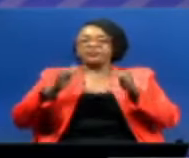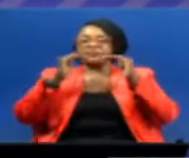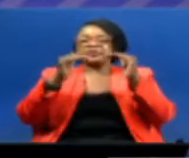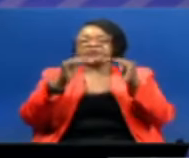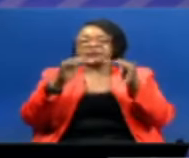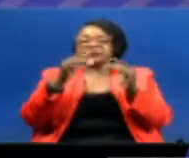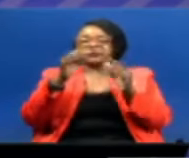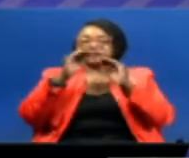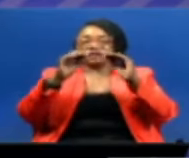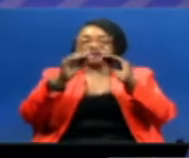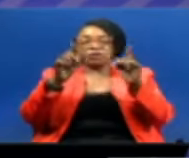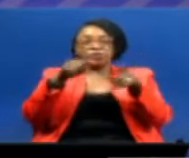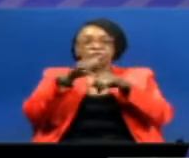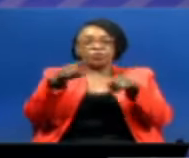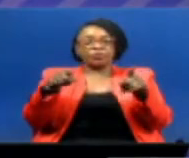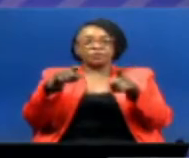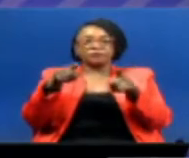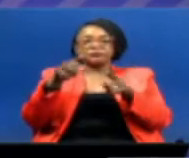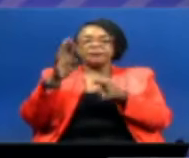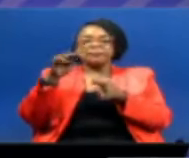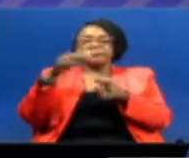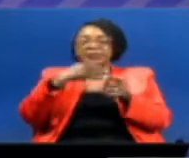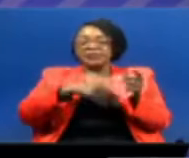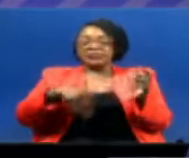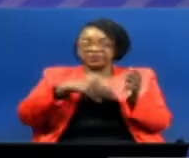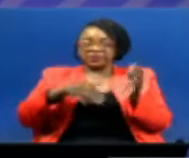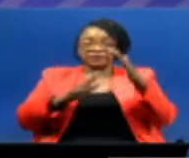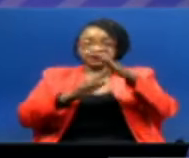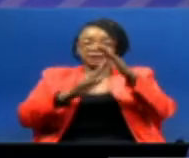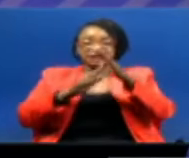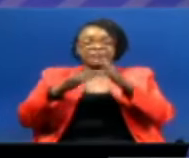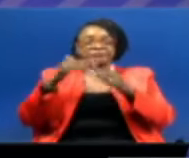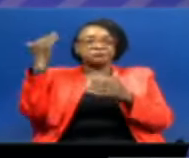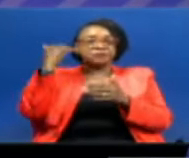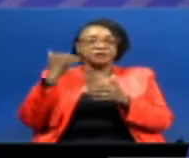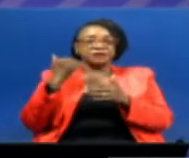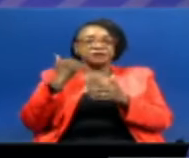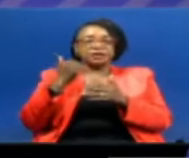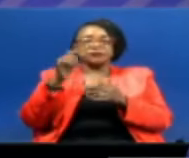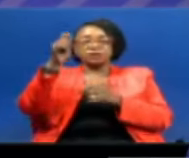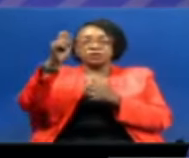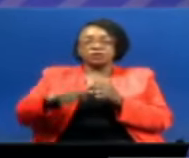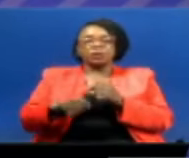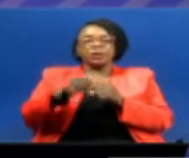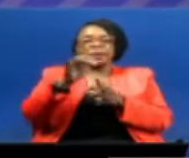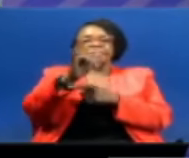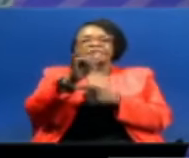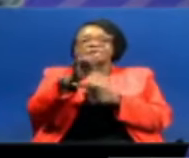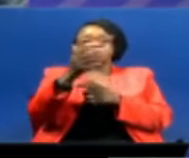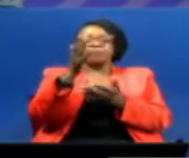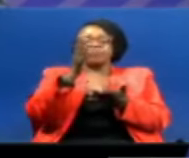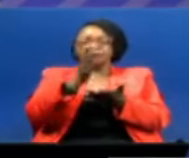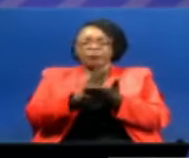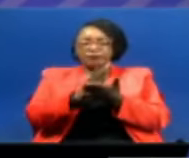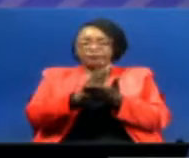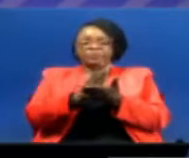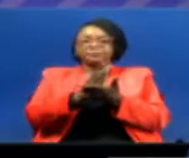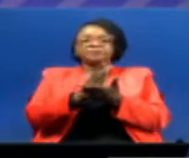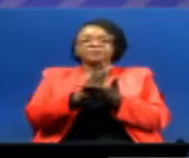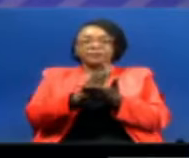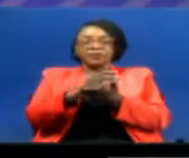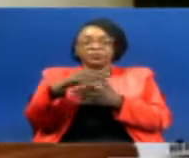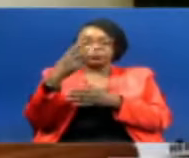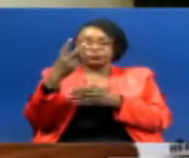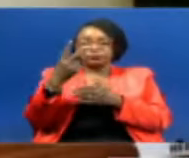teachings. Malindi's senior resident magistrate Onalo Olga has ruled that the prosecution had proved beyond reasonable doubt two counts